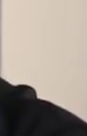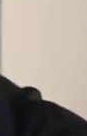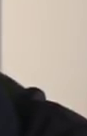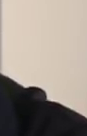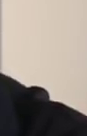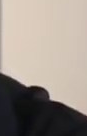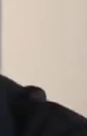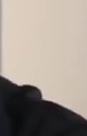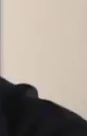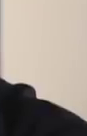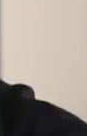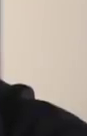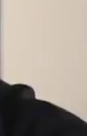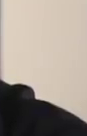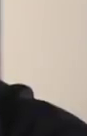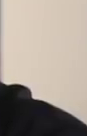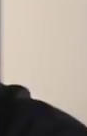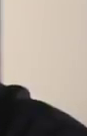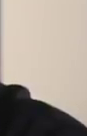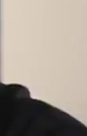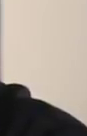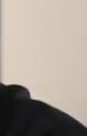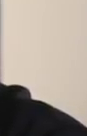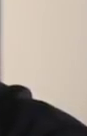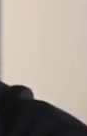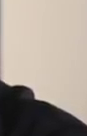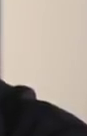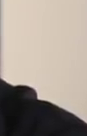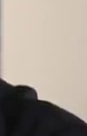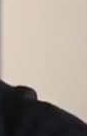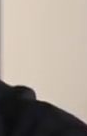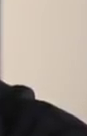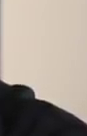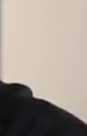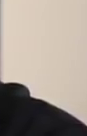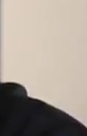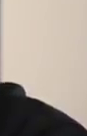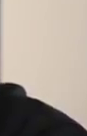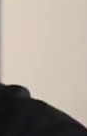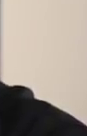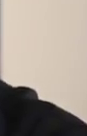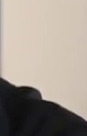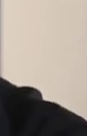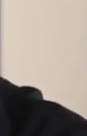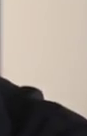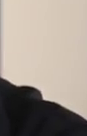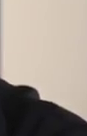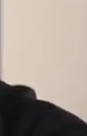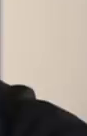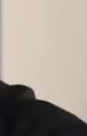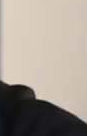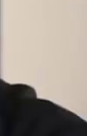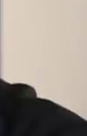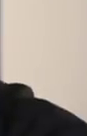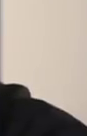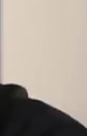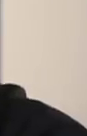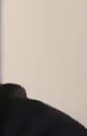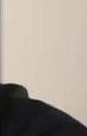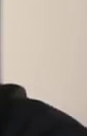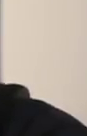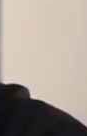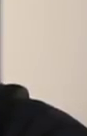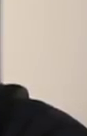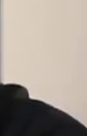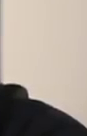So this panel cannot determine or cannot institute or cannot direct to say you do this until this is finalized. They have to